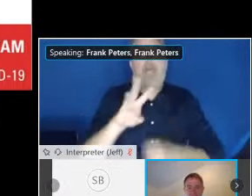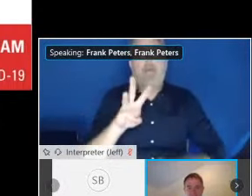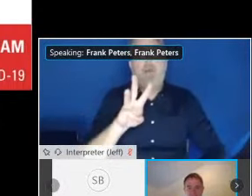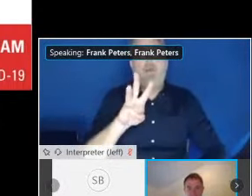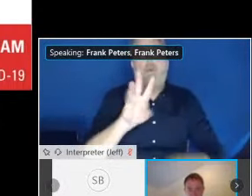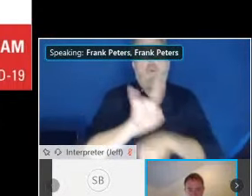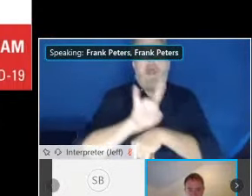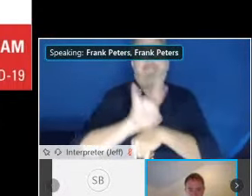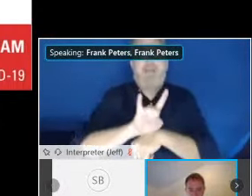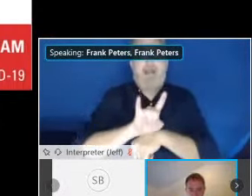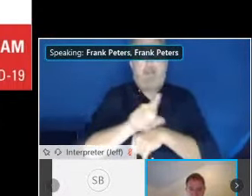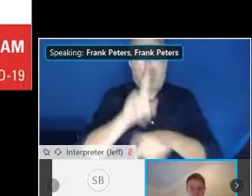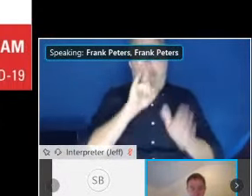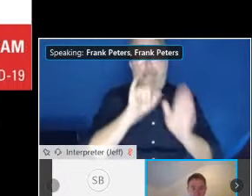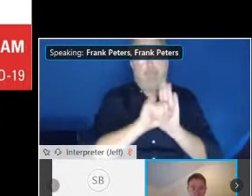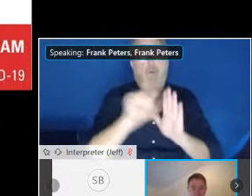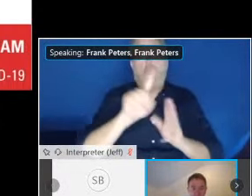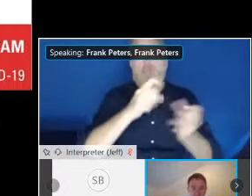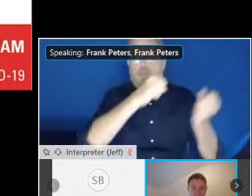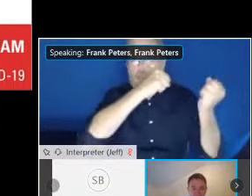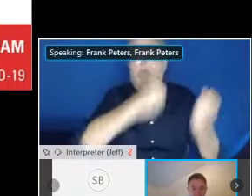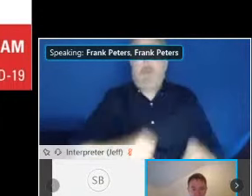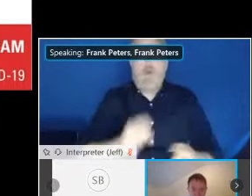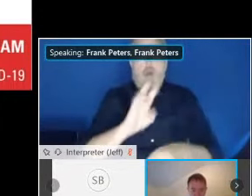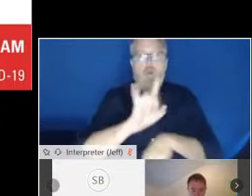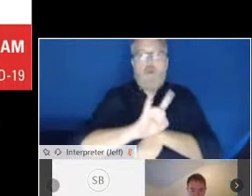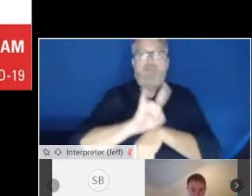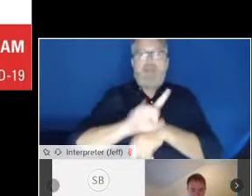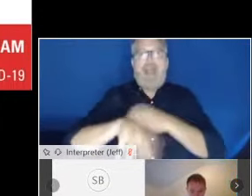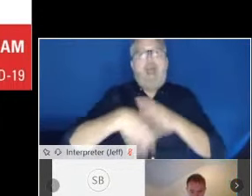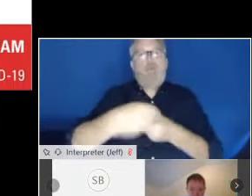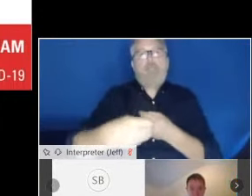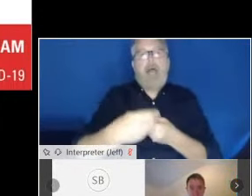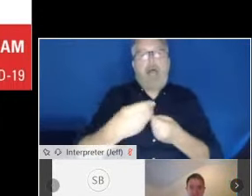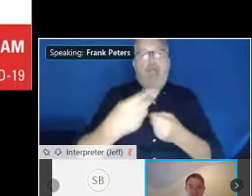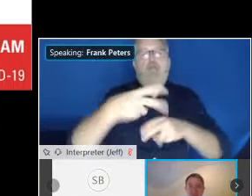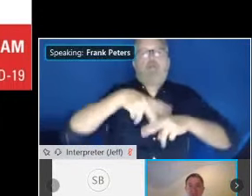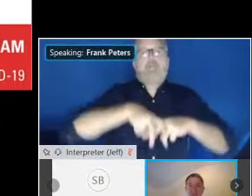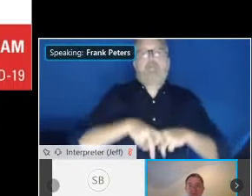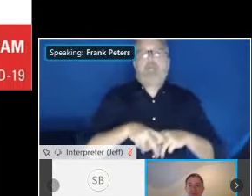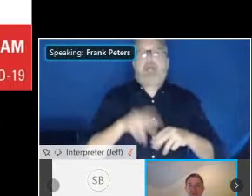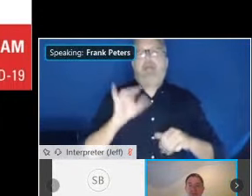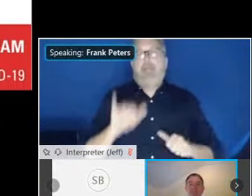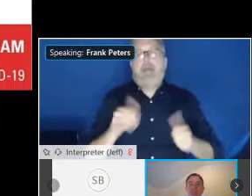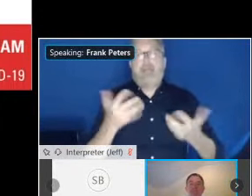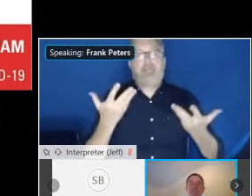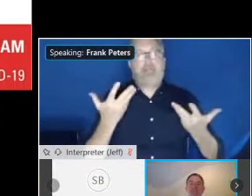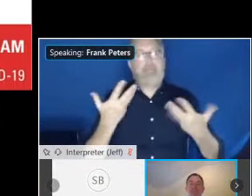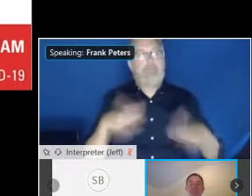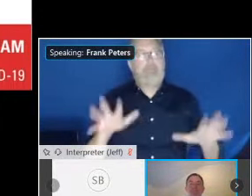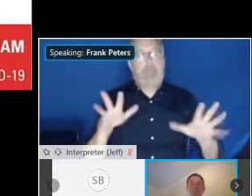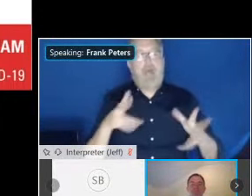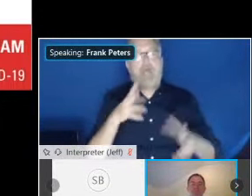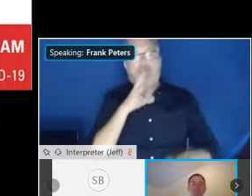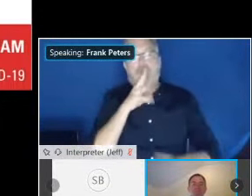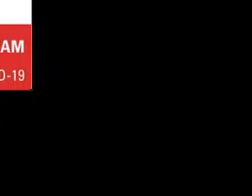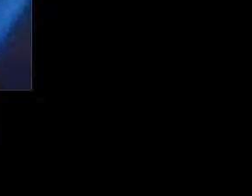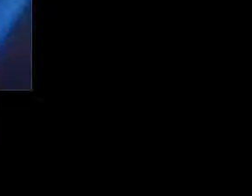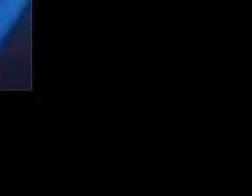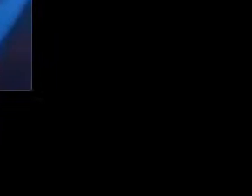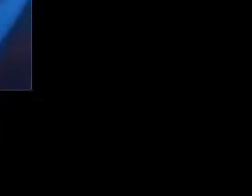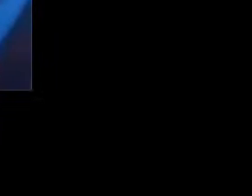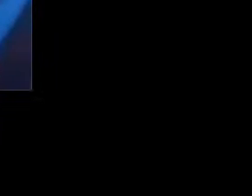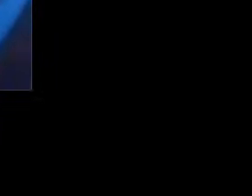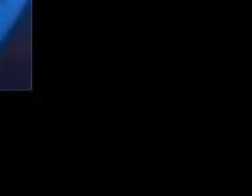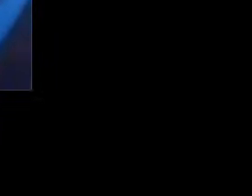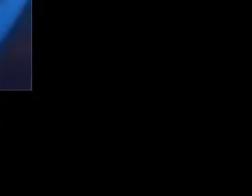you can identify those areas that have a very good Wi-Fi signal. That is end of my comments. Great. Well, I